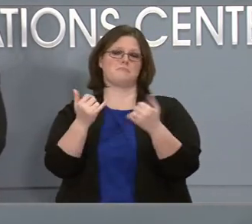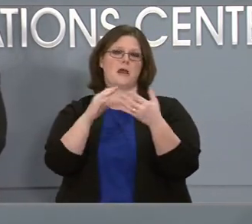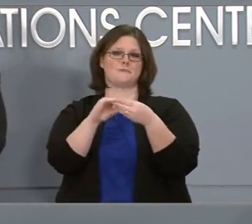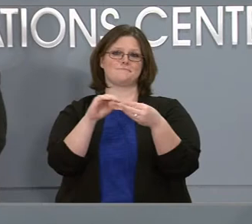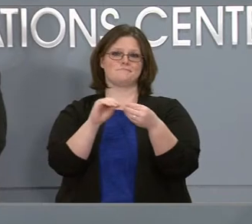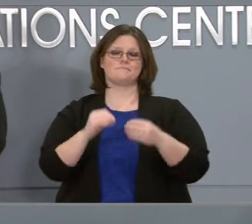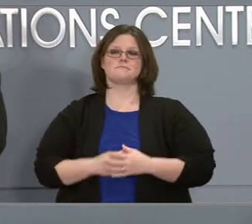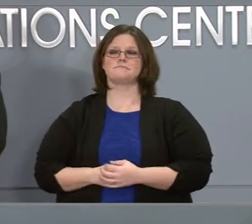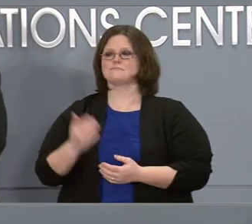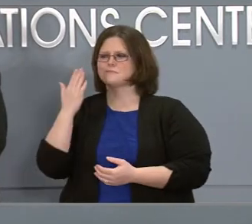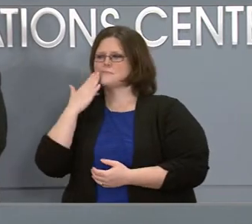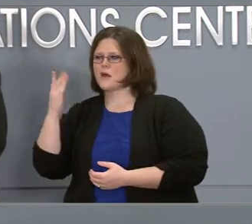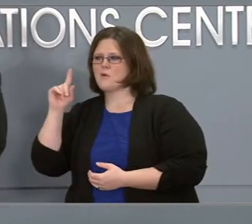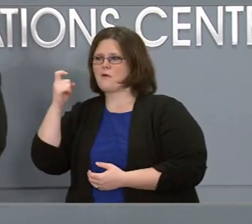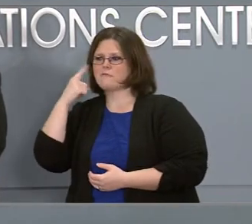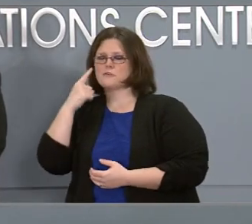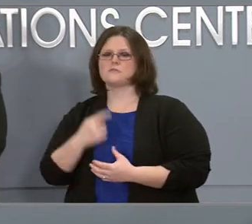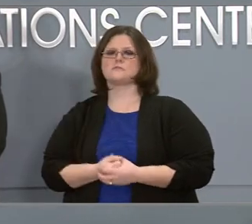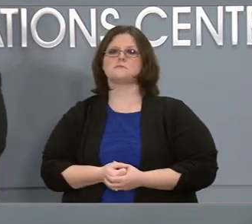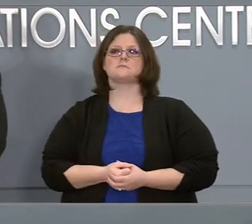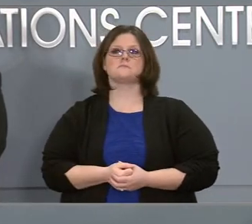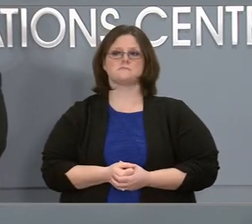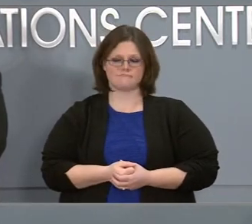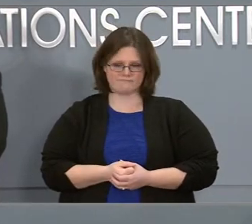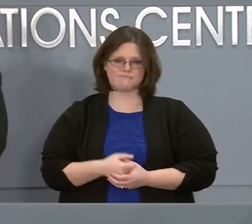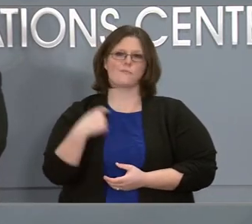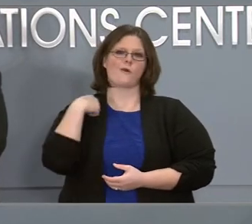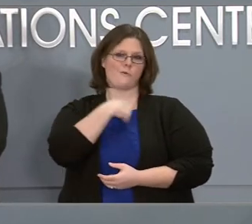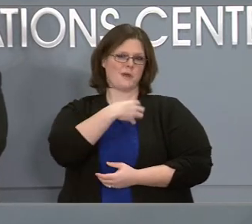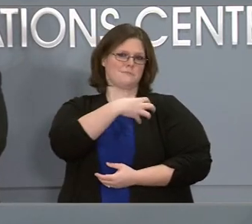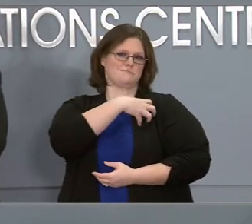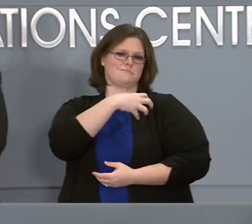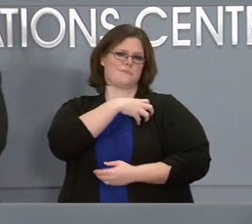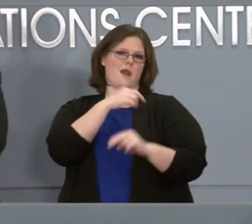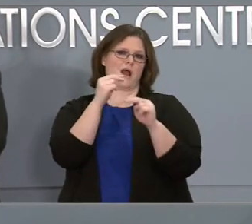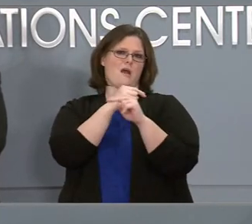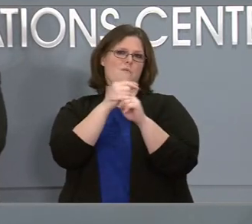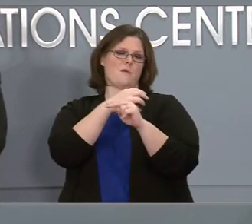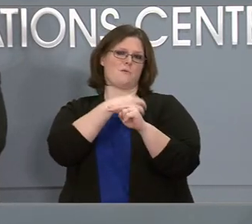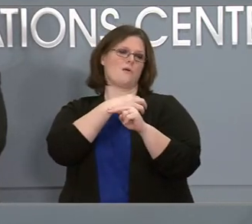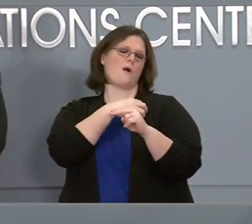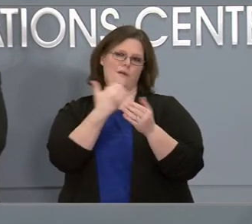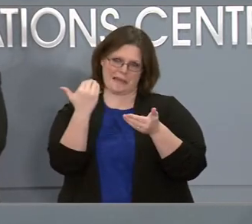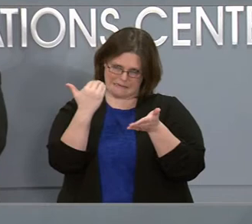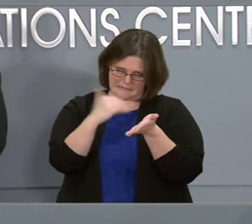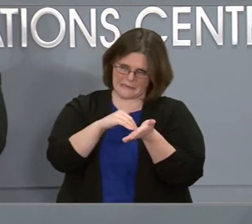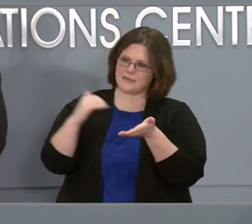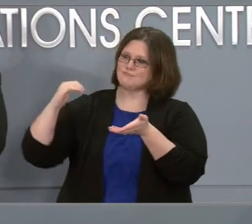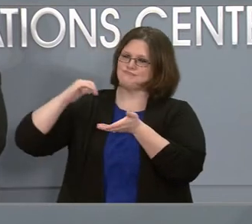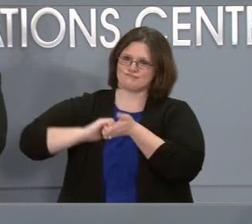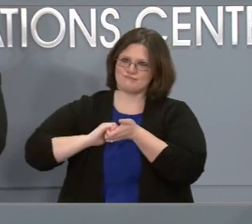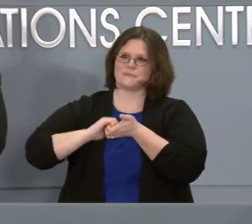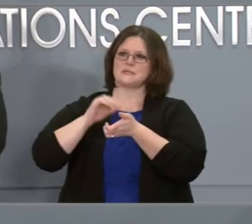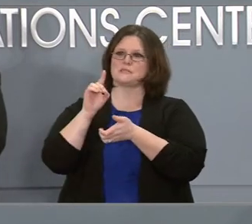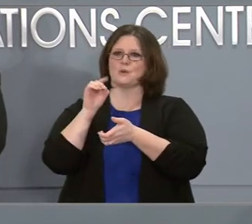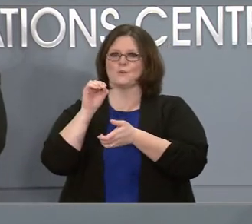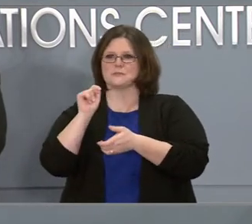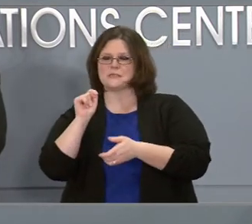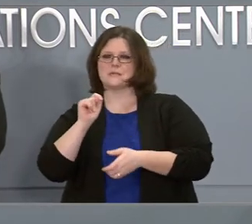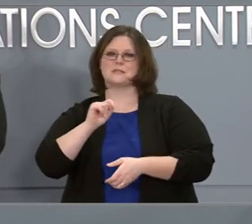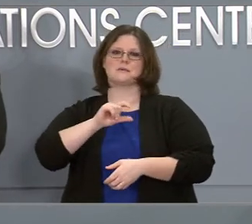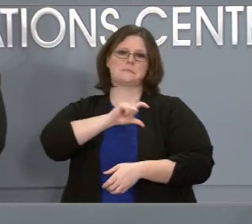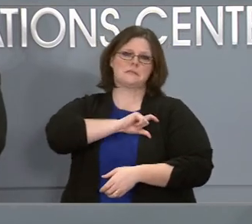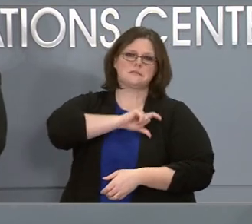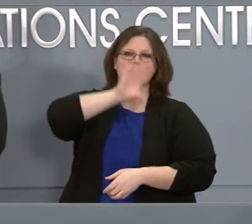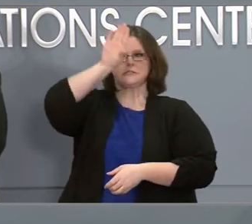Thank you, Governor Cooper. The State Highway Patrol is again preparing with our partners at NCDOT and first responders across the potentially affected